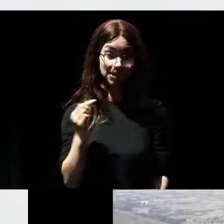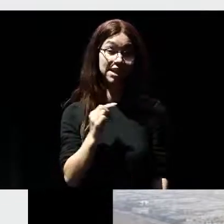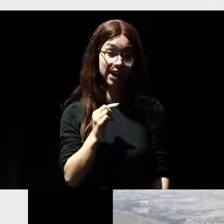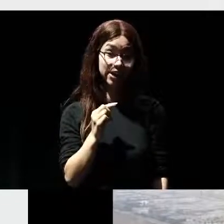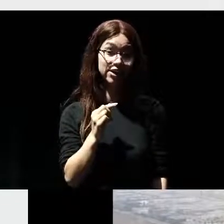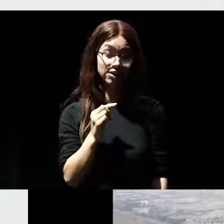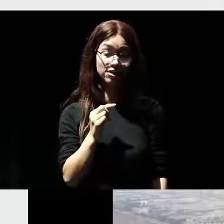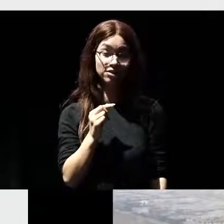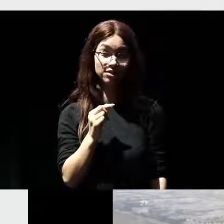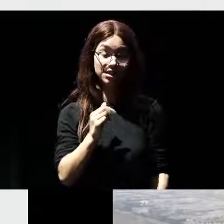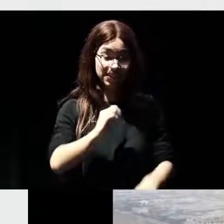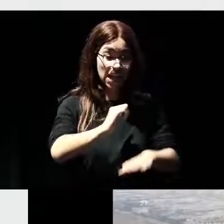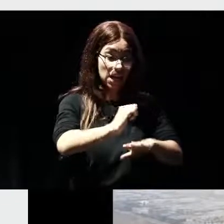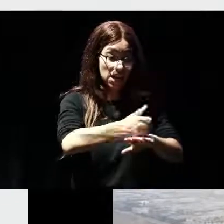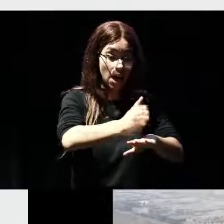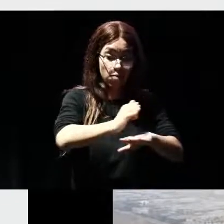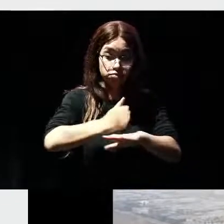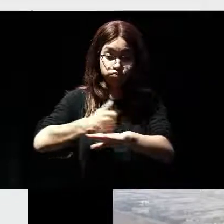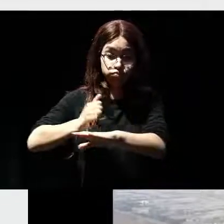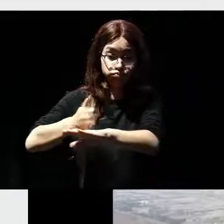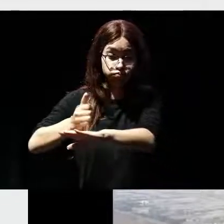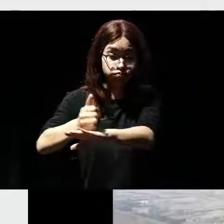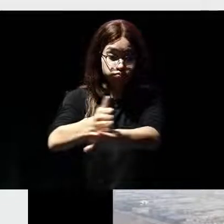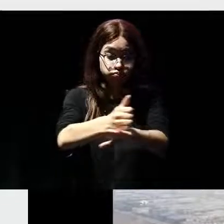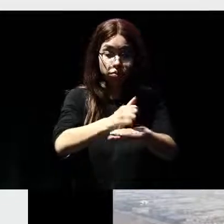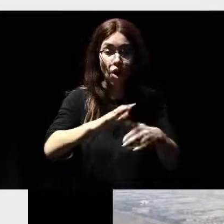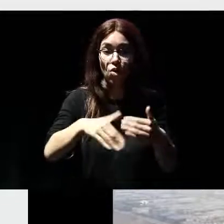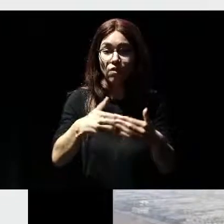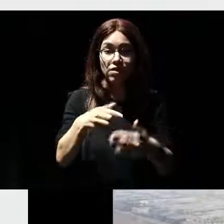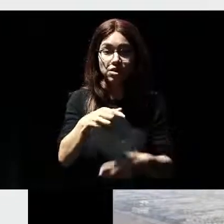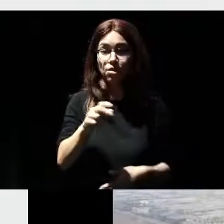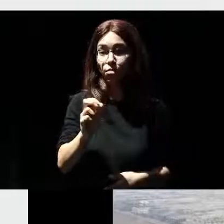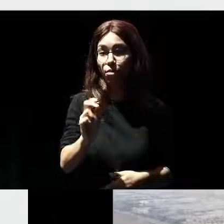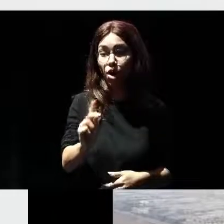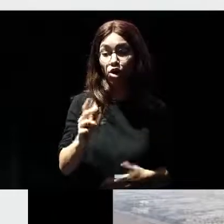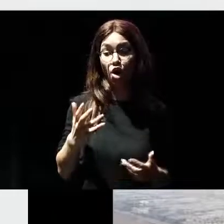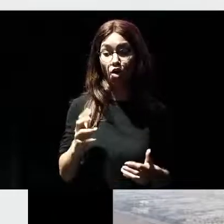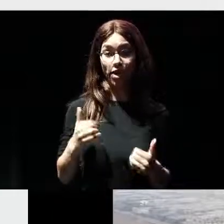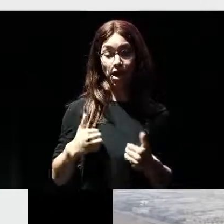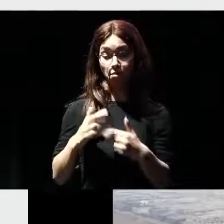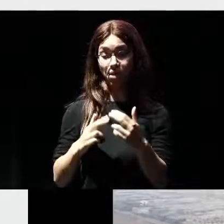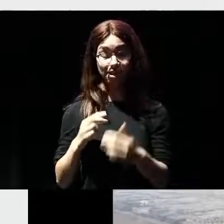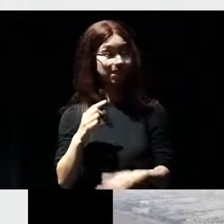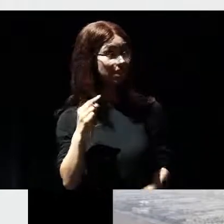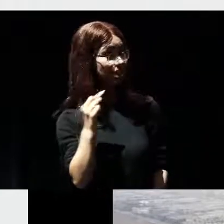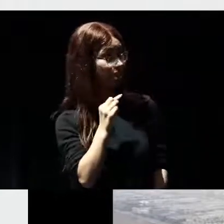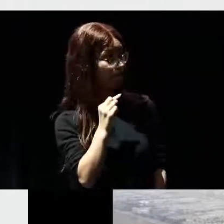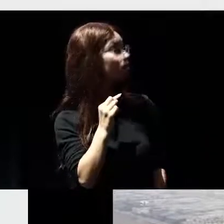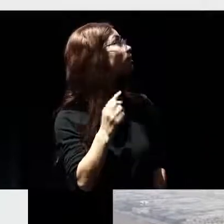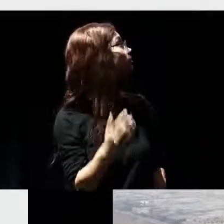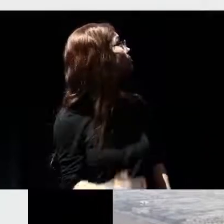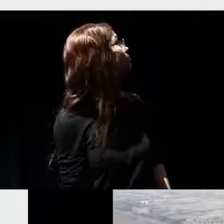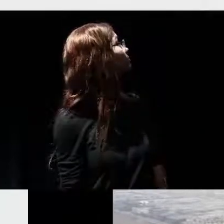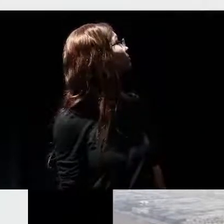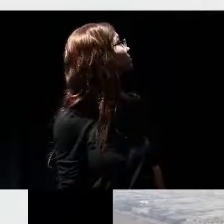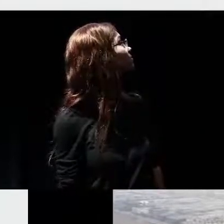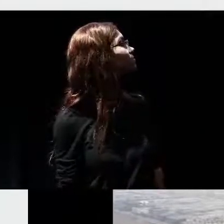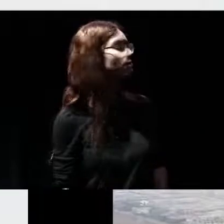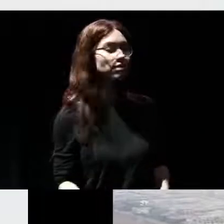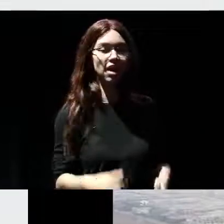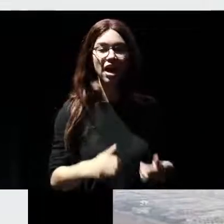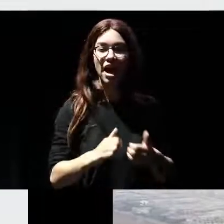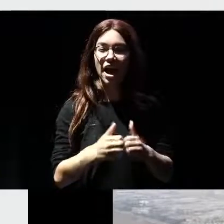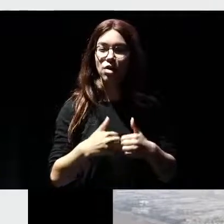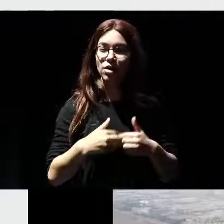all around this park. There were already some buildings built here, and the way I started to think